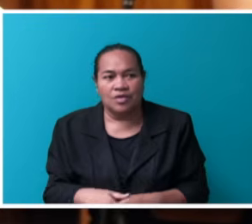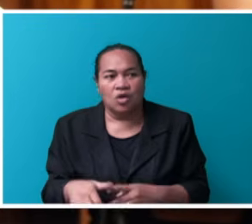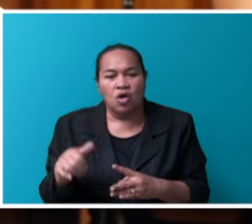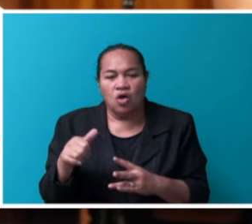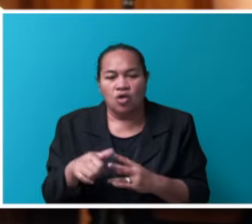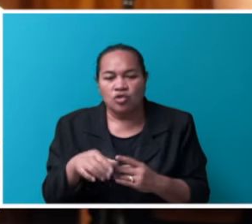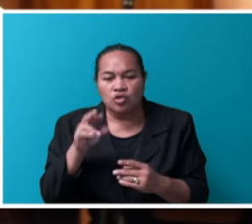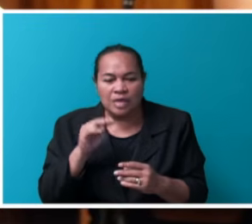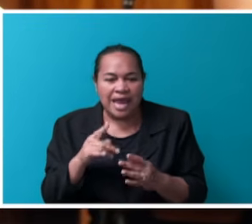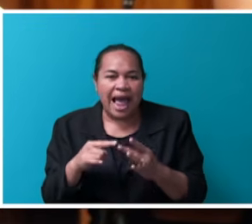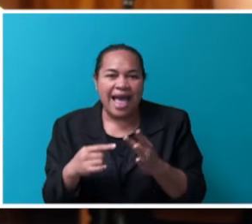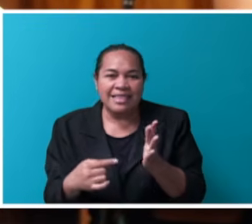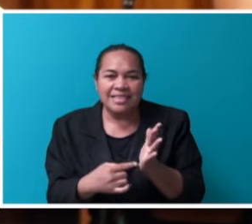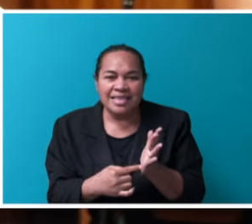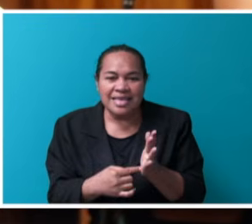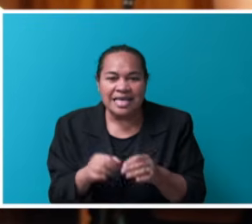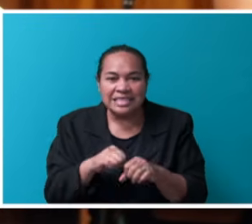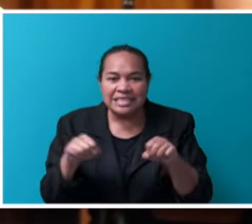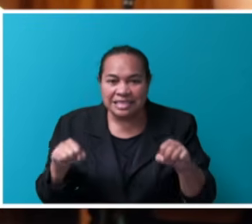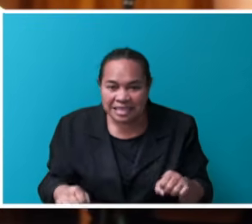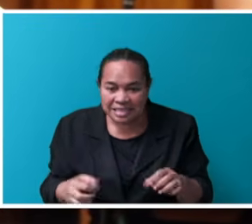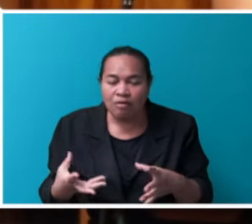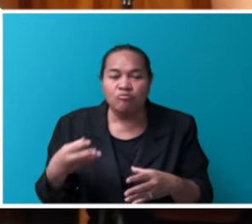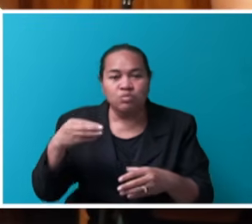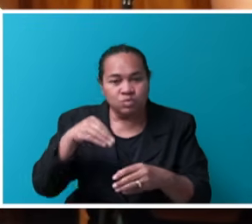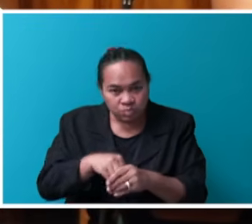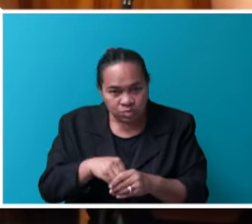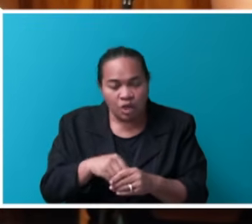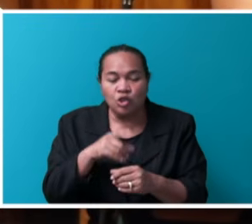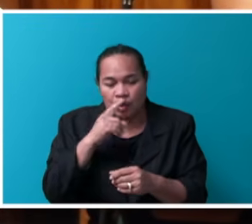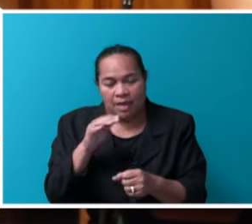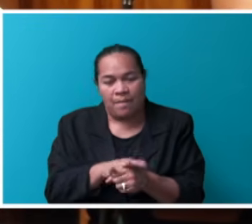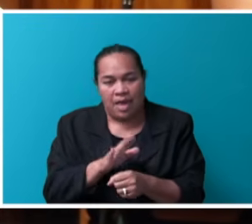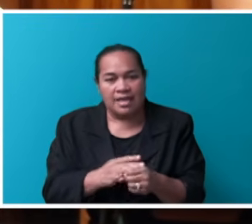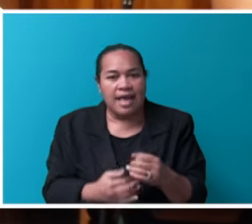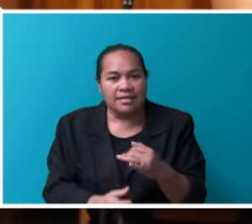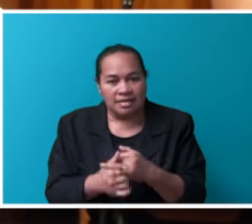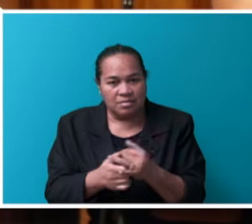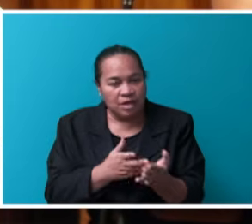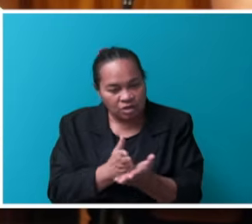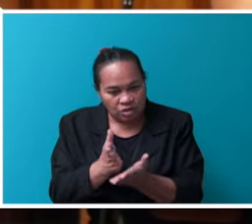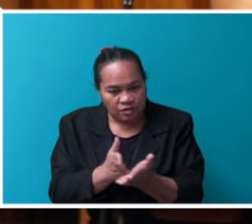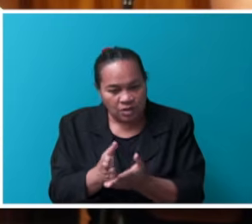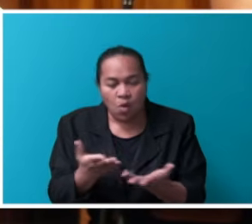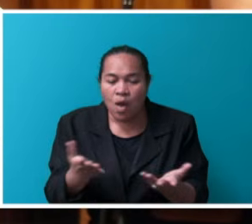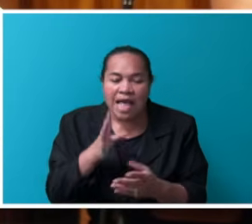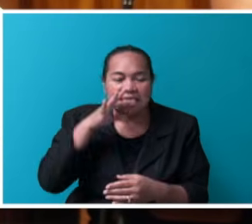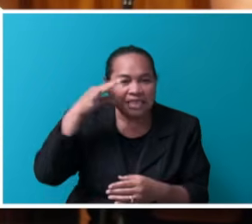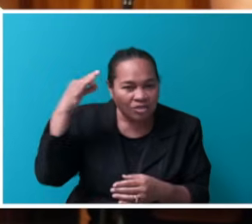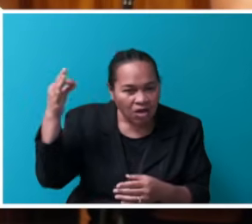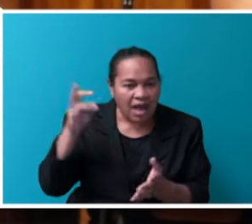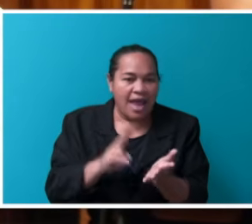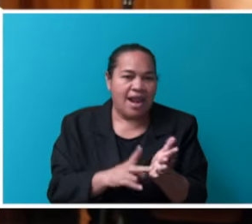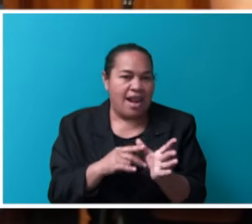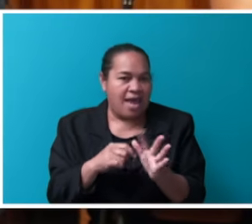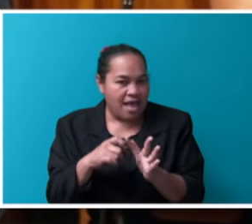integrated IT system Lambasa Restoration Project to establish modern service, weighbridge expansion in Singatoka, new Nakasi Express office to